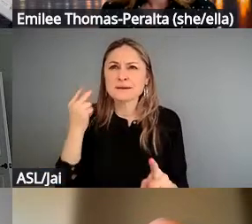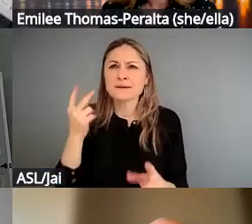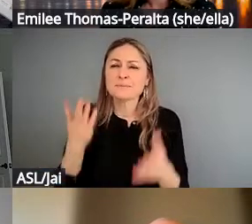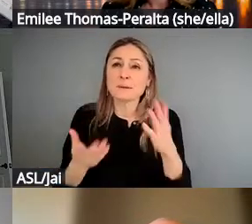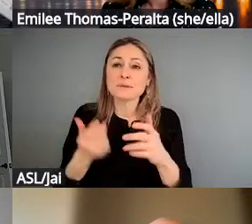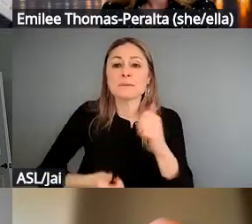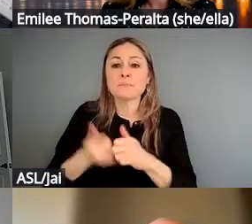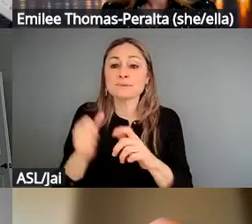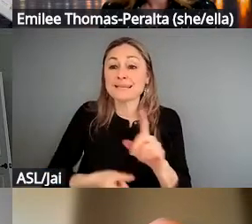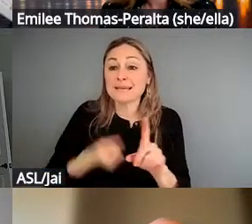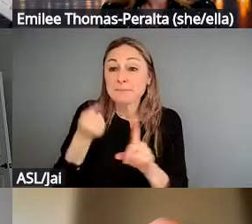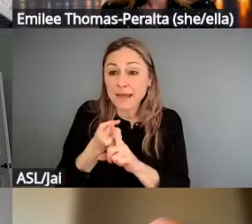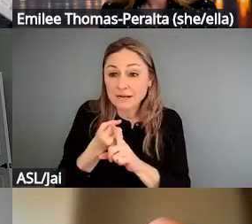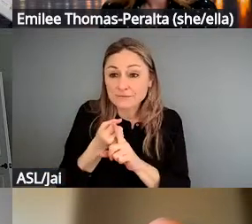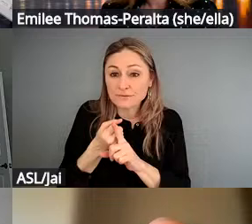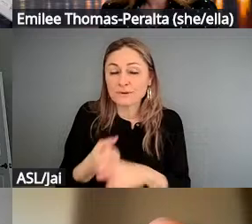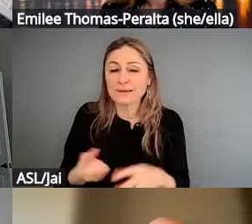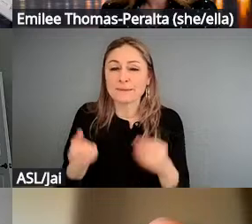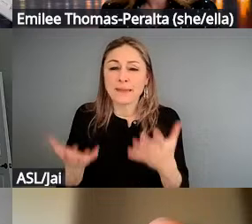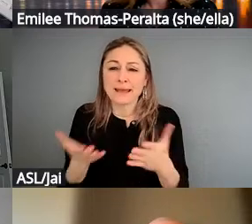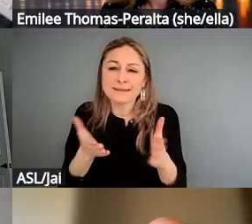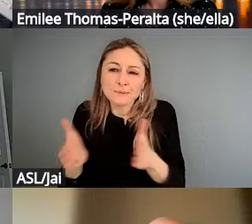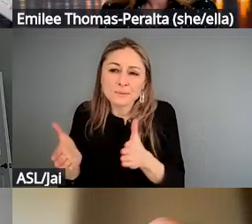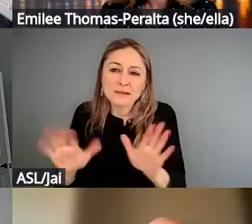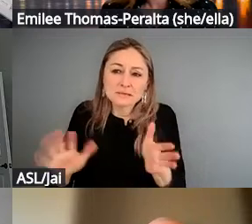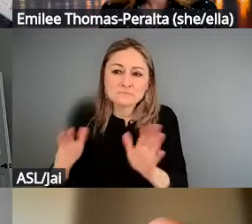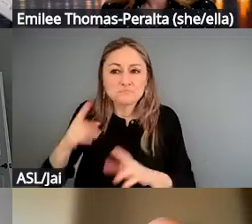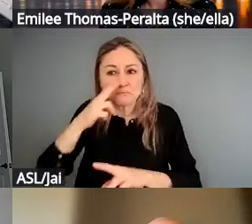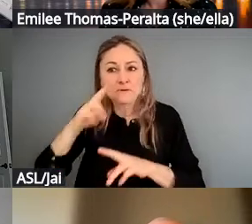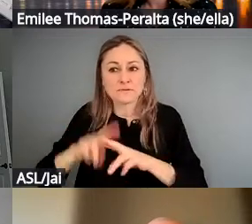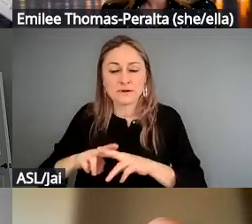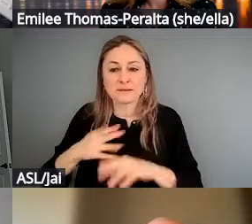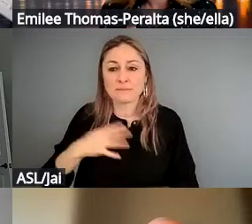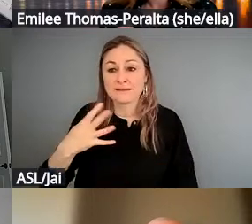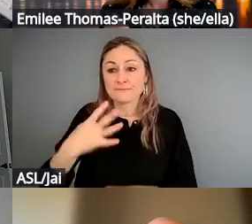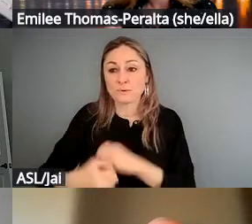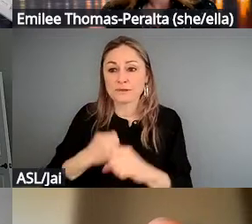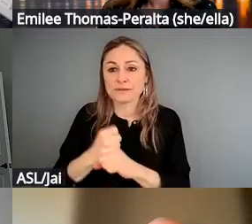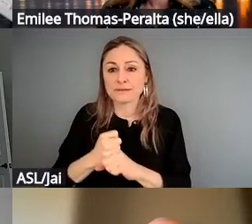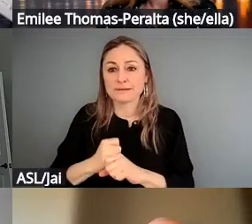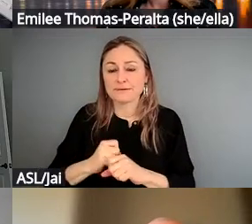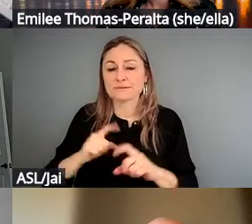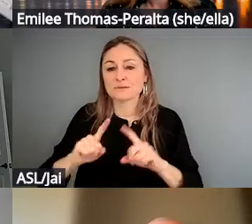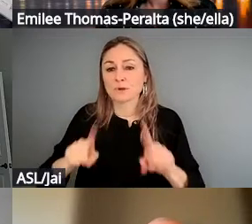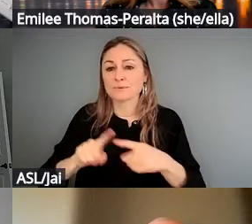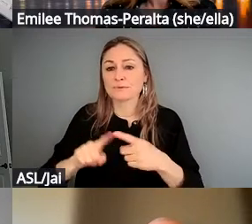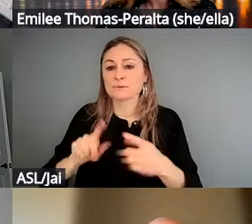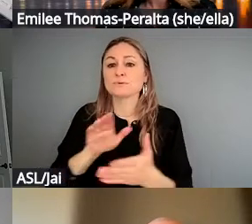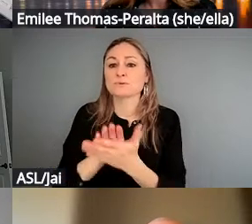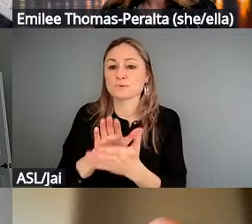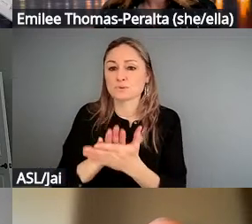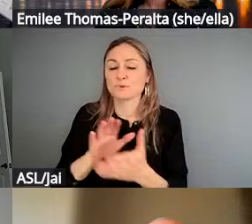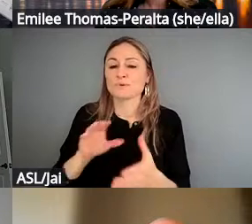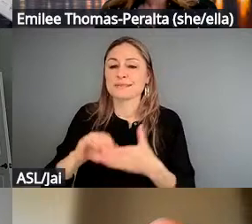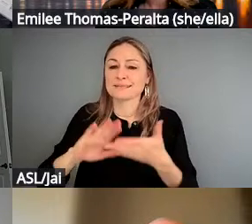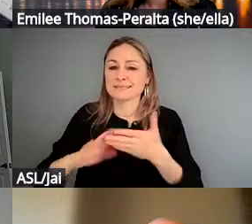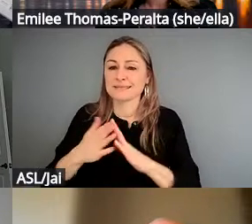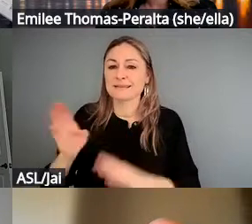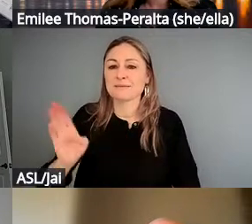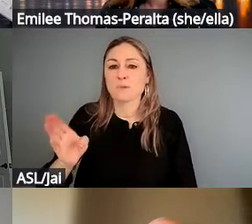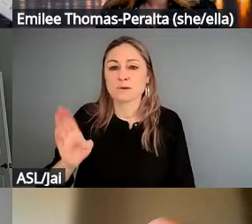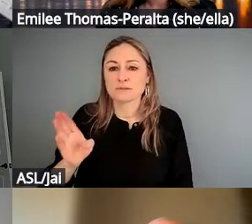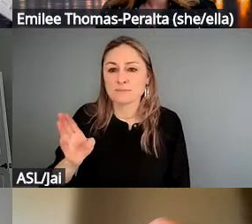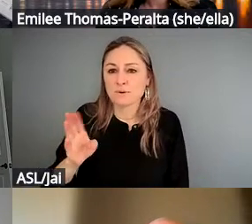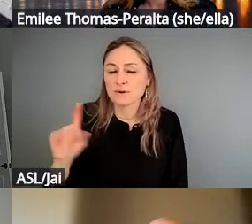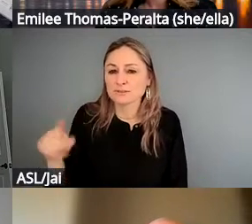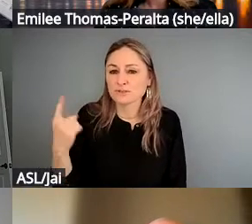impactful and in many ways fun was my 4 years going to school in the city of Baltimore and just